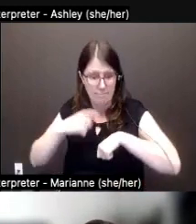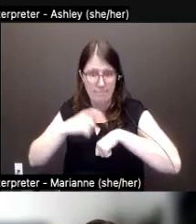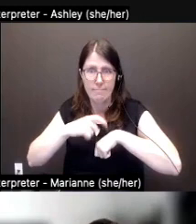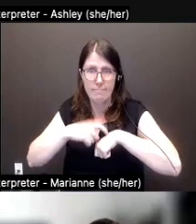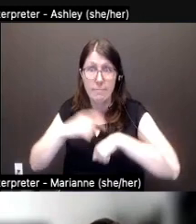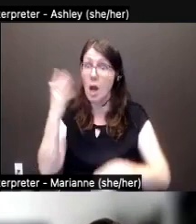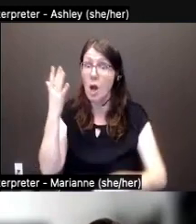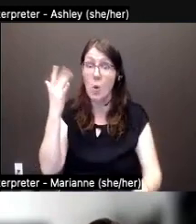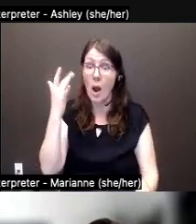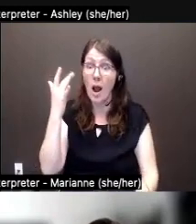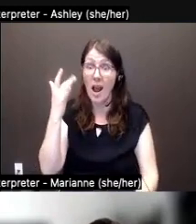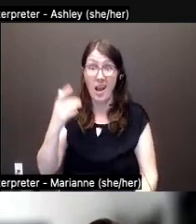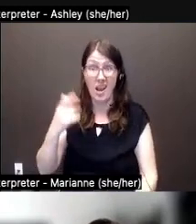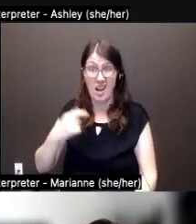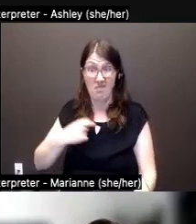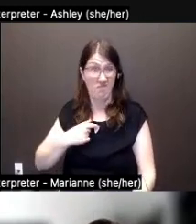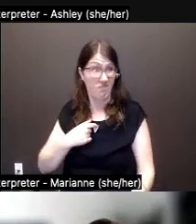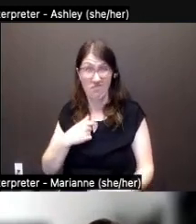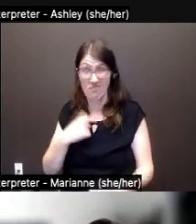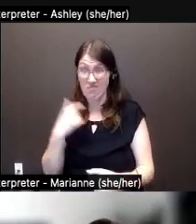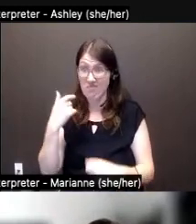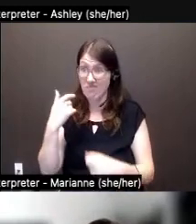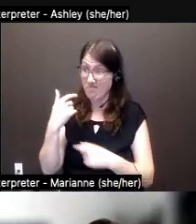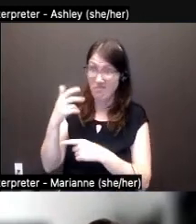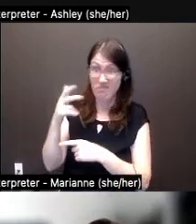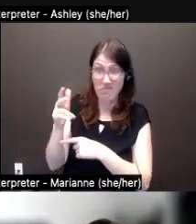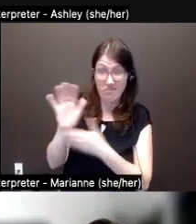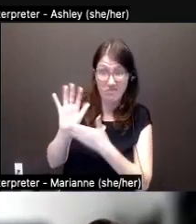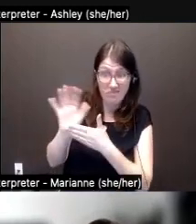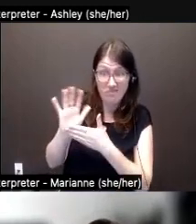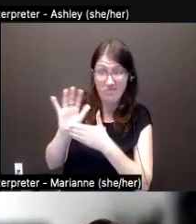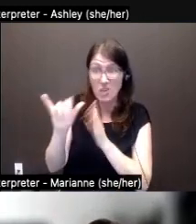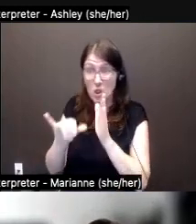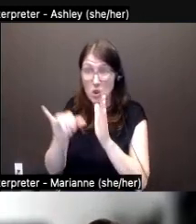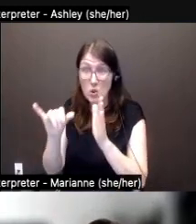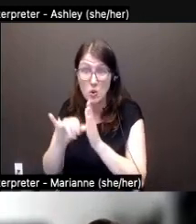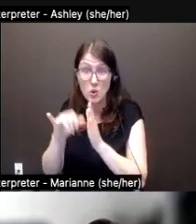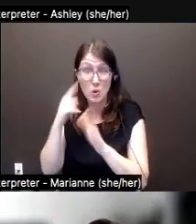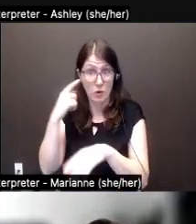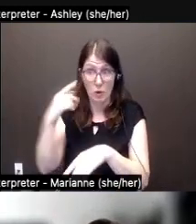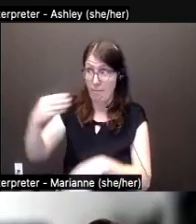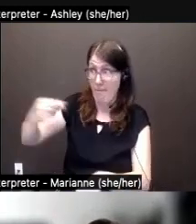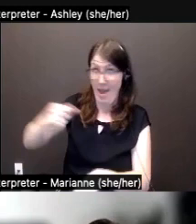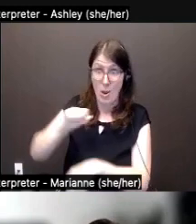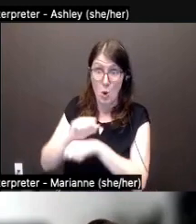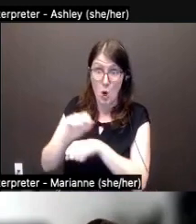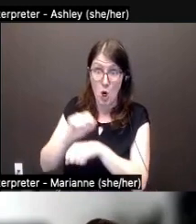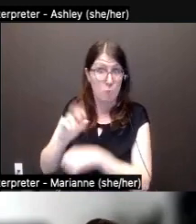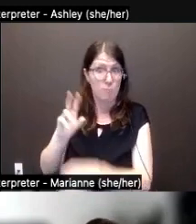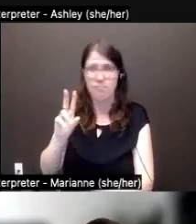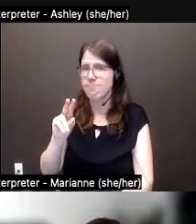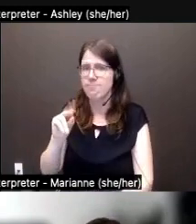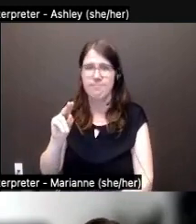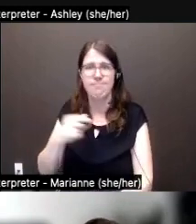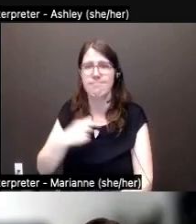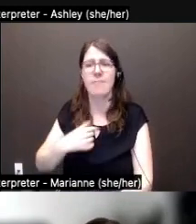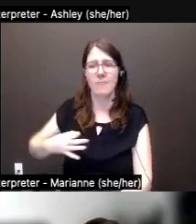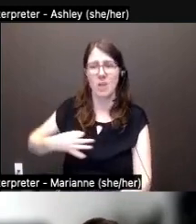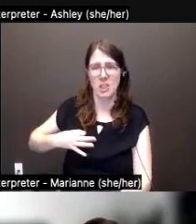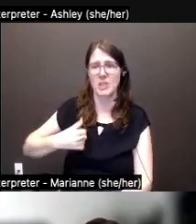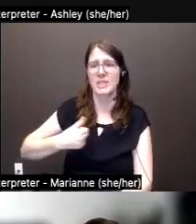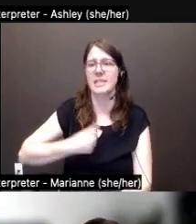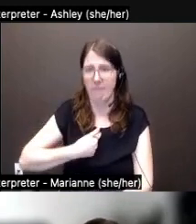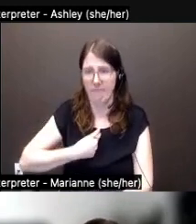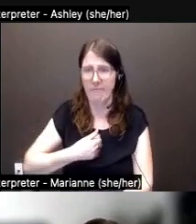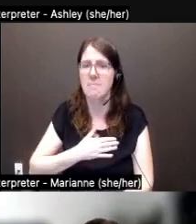worked out a workflow. So I would say 2 days I am working on content, just what is the content I want